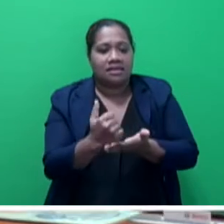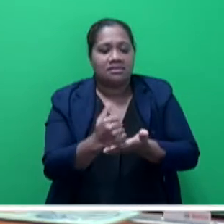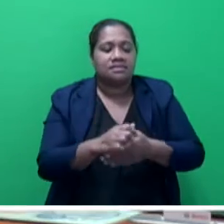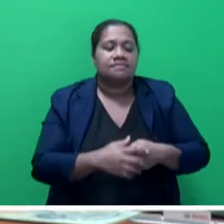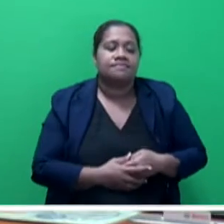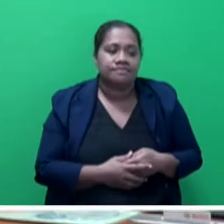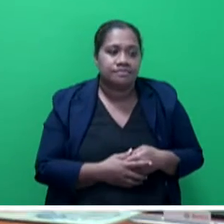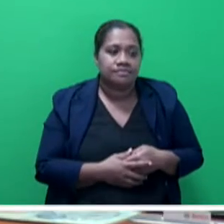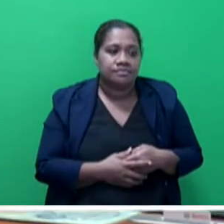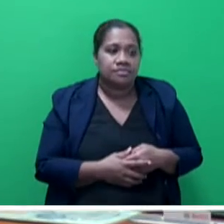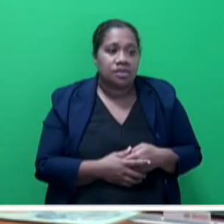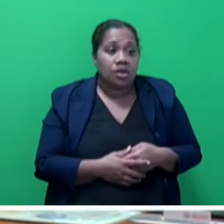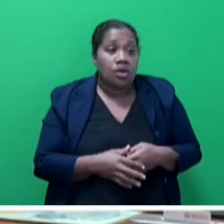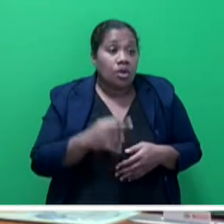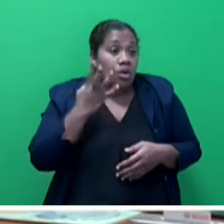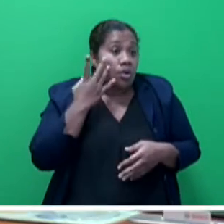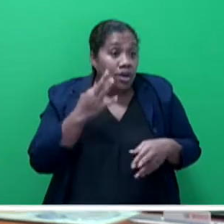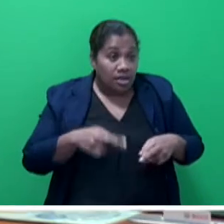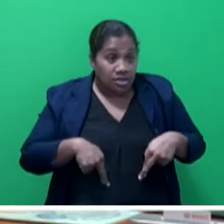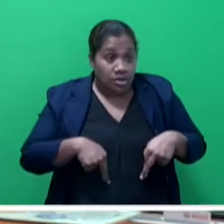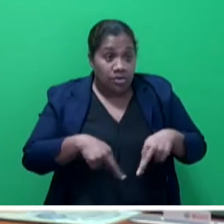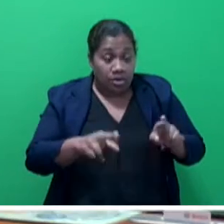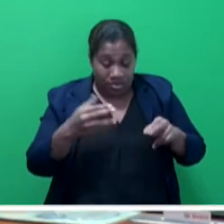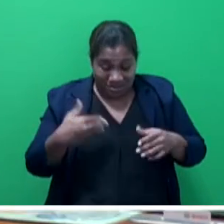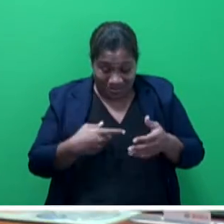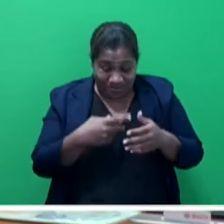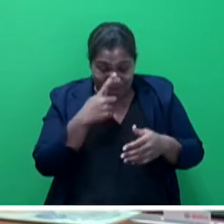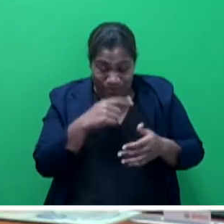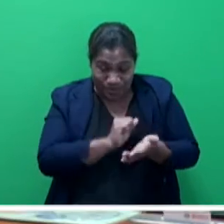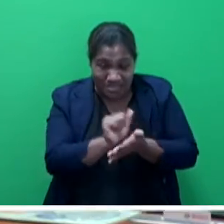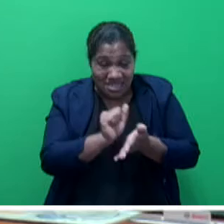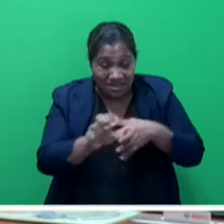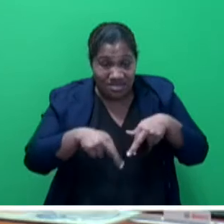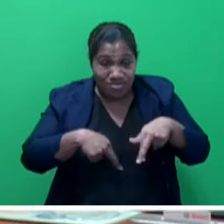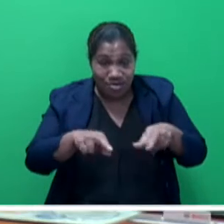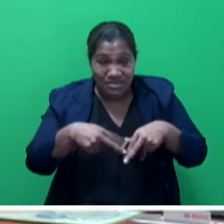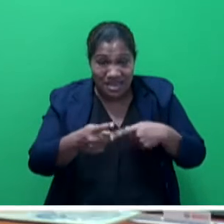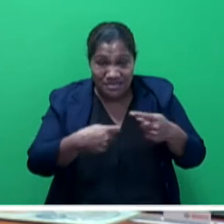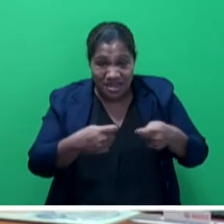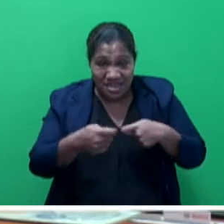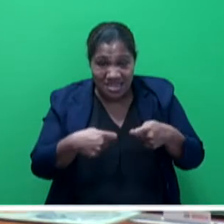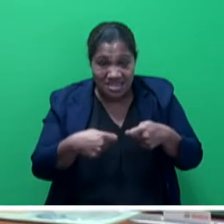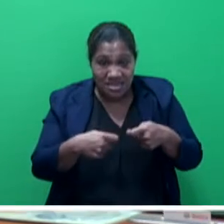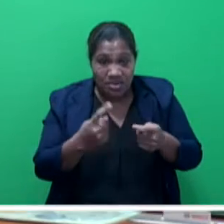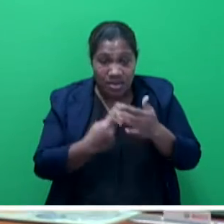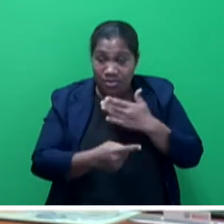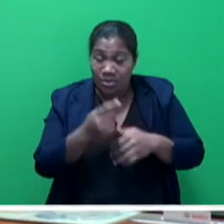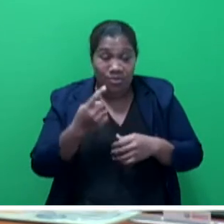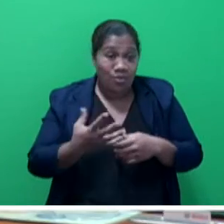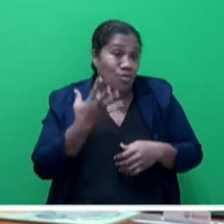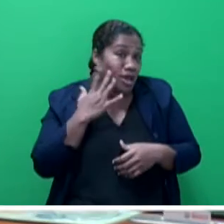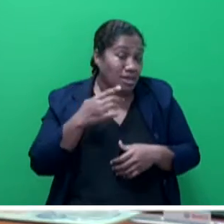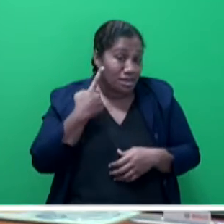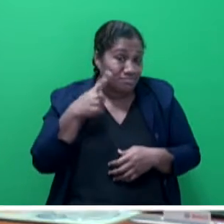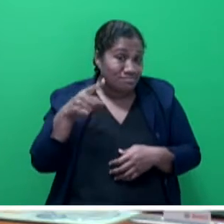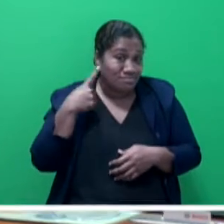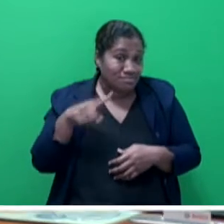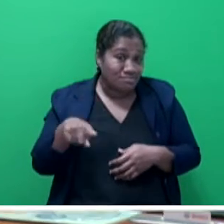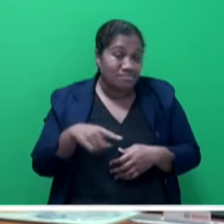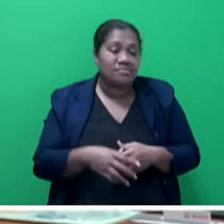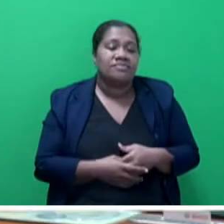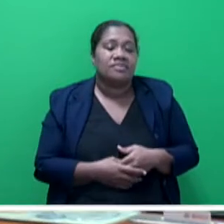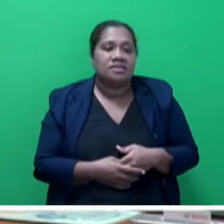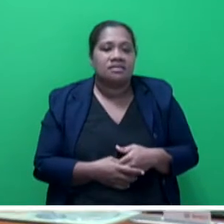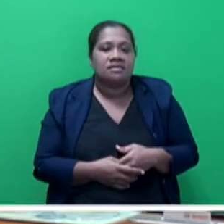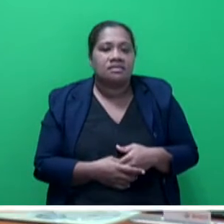the roadside vendors failed and they were not actually listening to the municipal councils or the